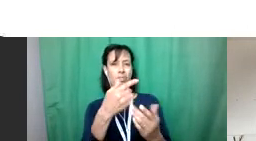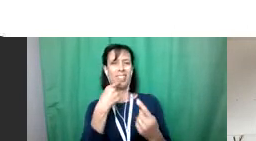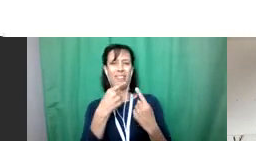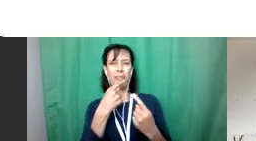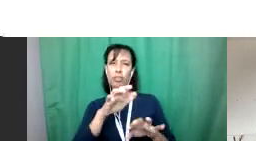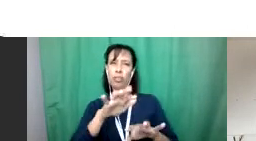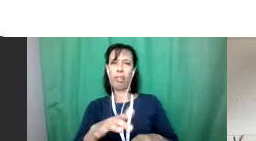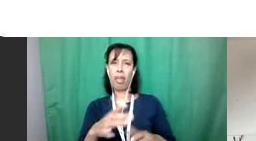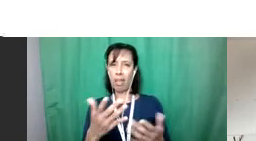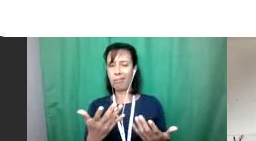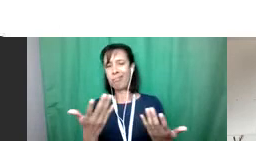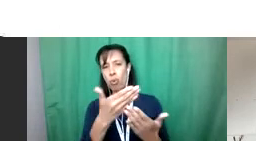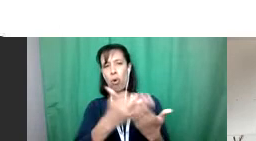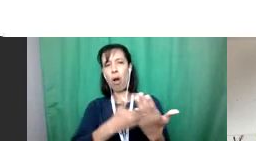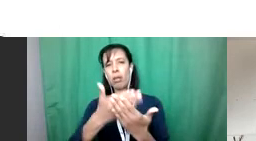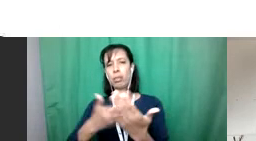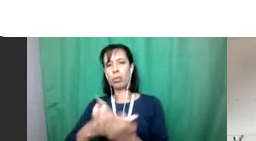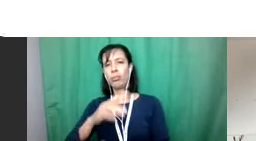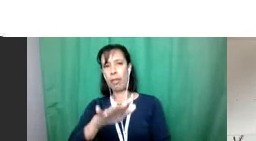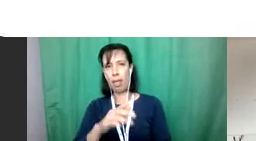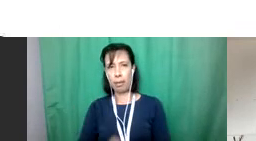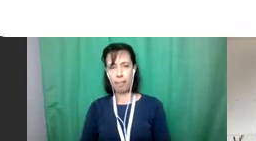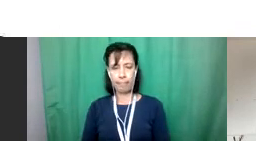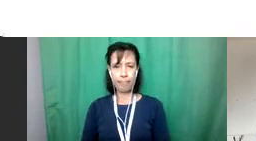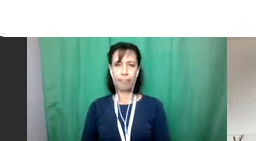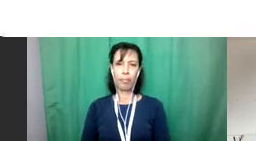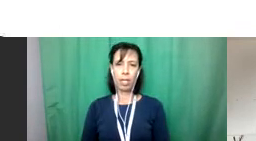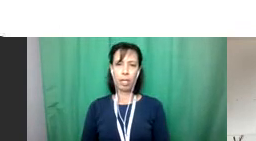Yeah, Misha, what I'll do is I will, in my